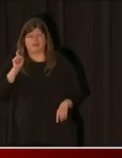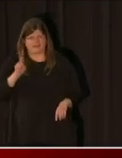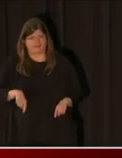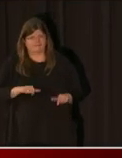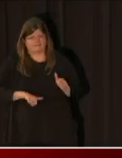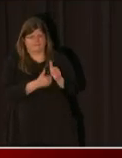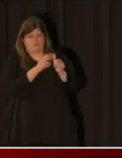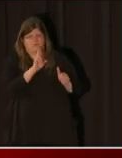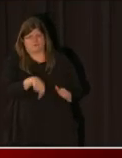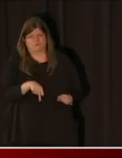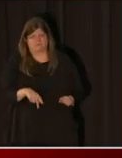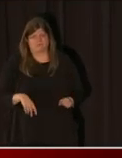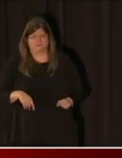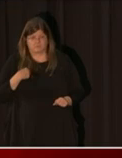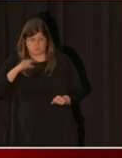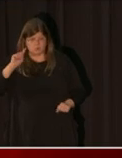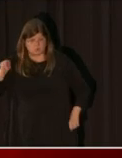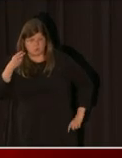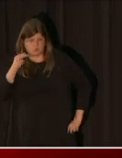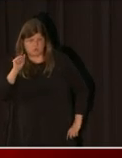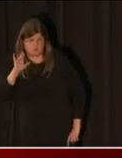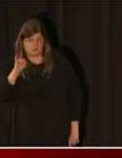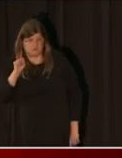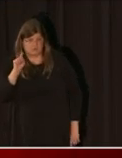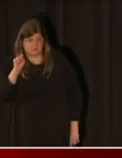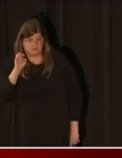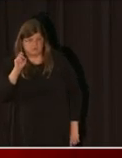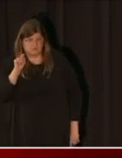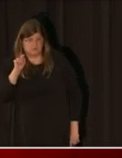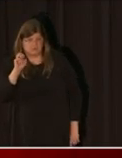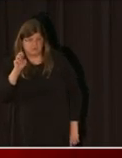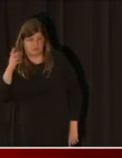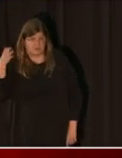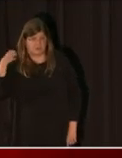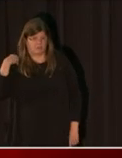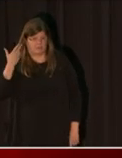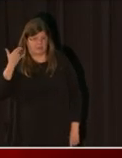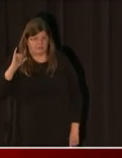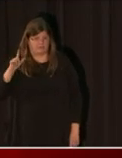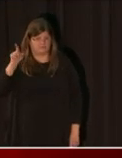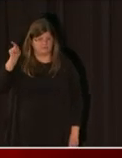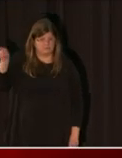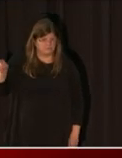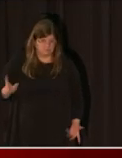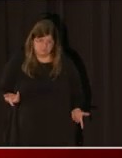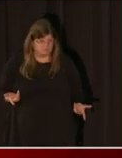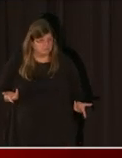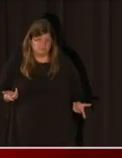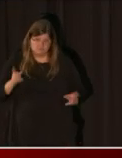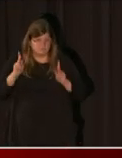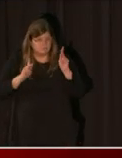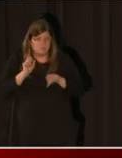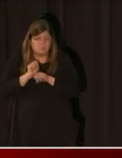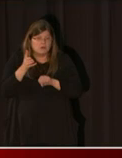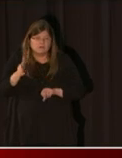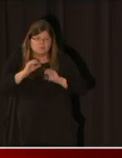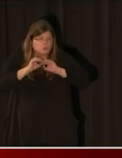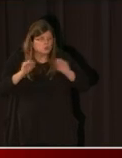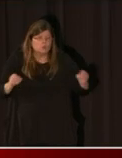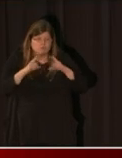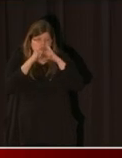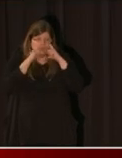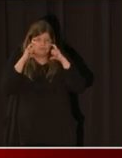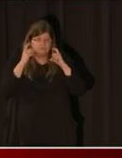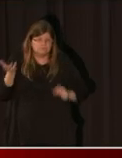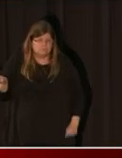I go to Harris Teeter on Capitol Hill. Okay, Harris Teeter on Capitol Hill is not enforcing. Checkers are there, they don't have masks. There are people that are in the store all